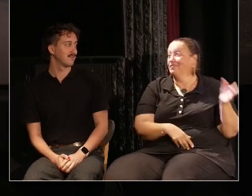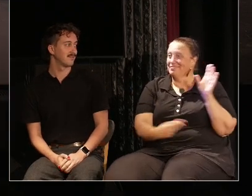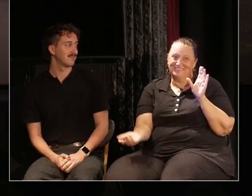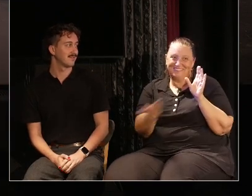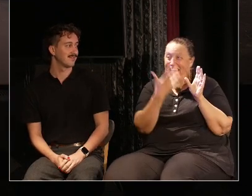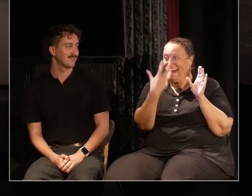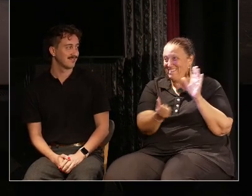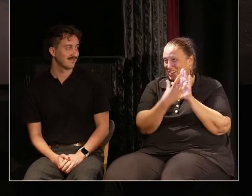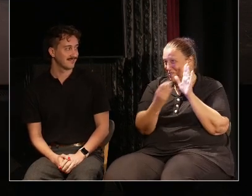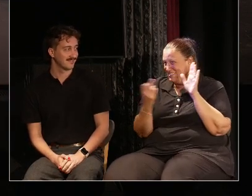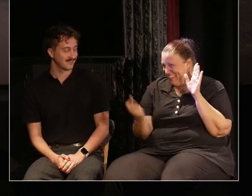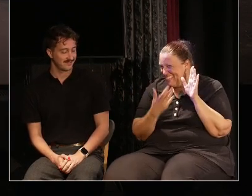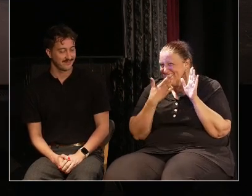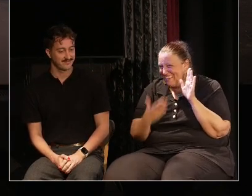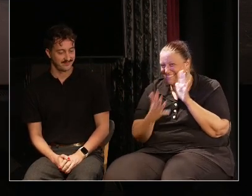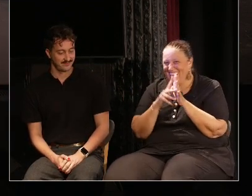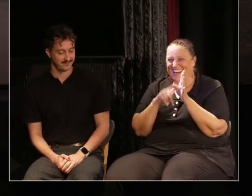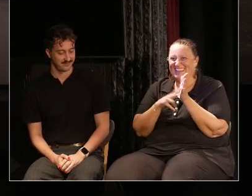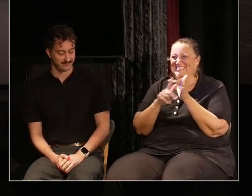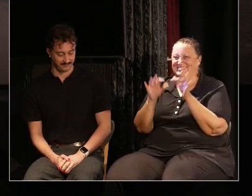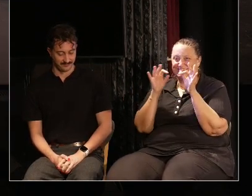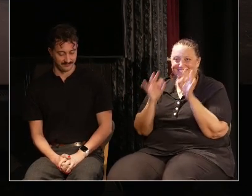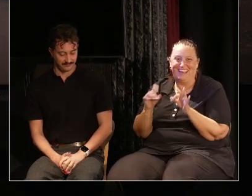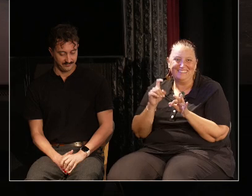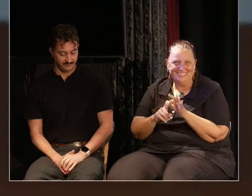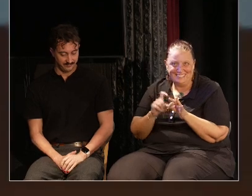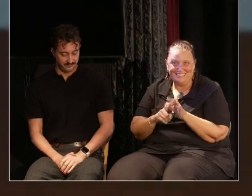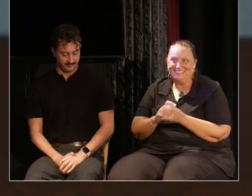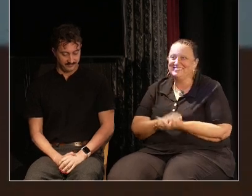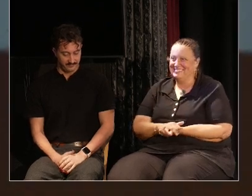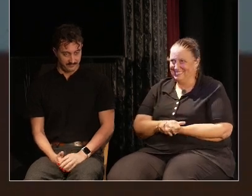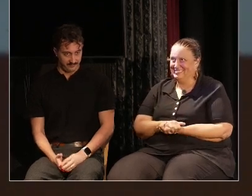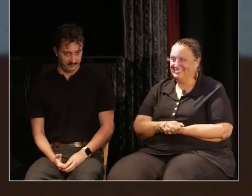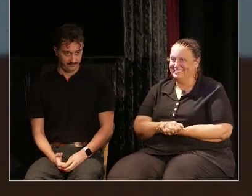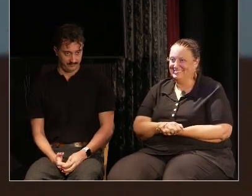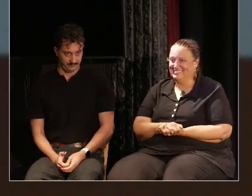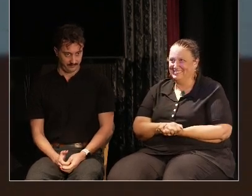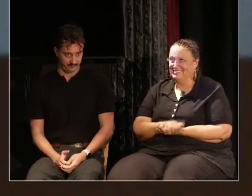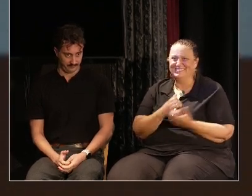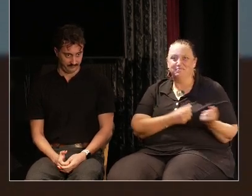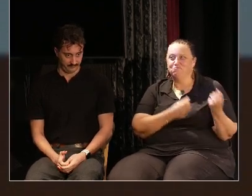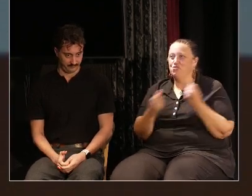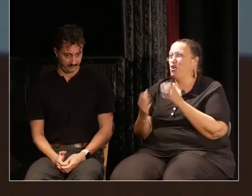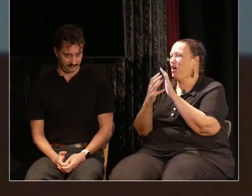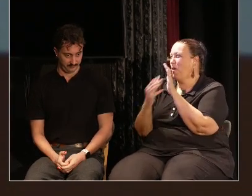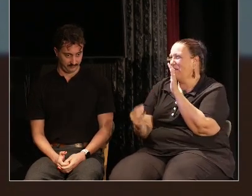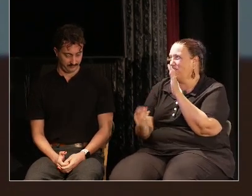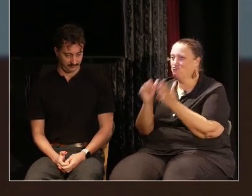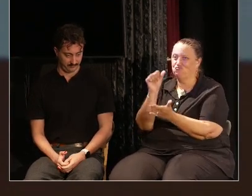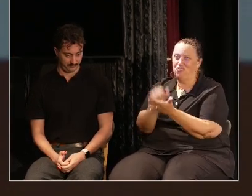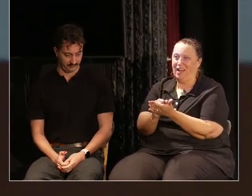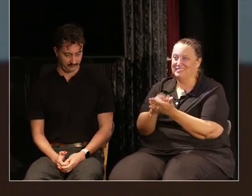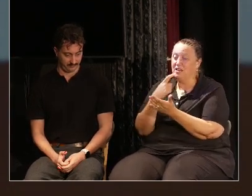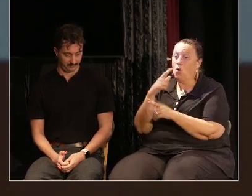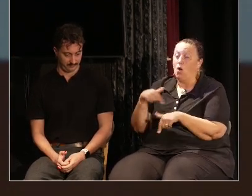it's cute. So, Wayne, thank you for that question. And I brought a copy along because it's so important, and you are right to say it was